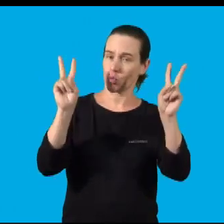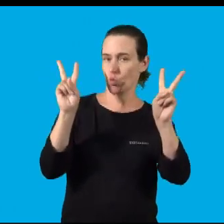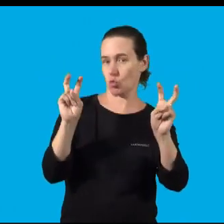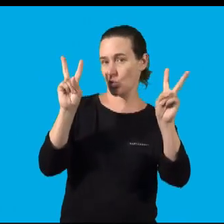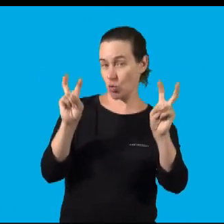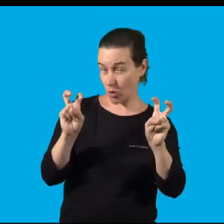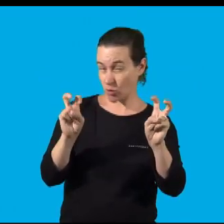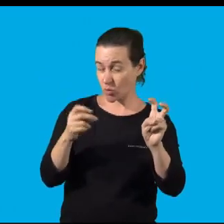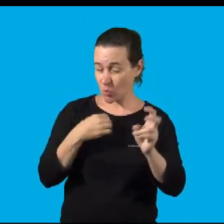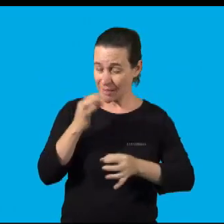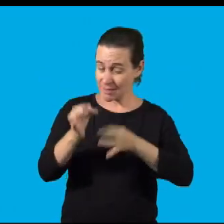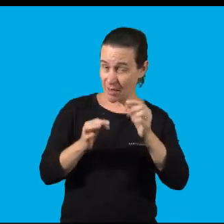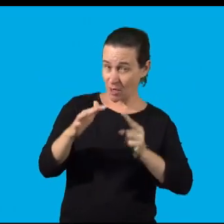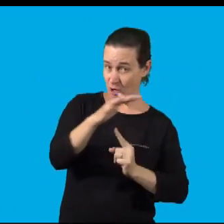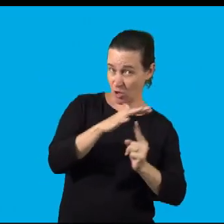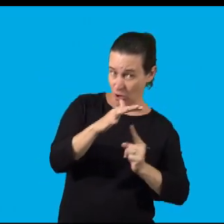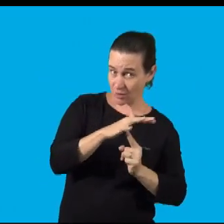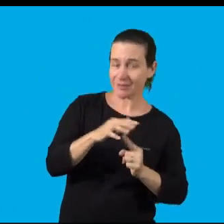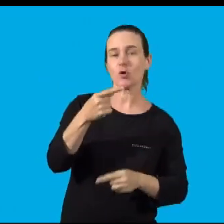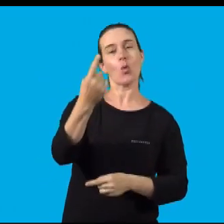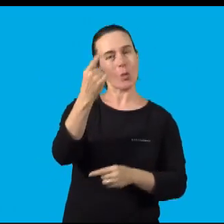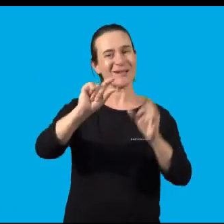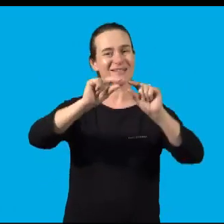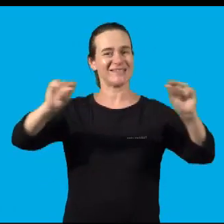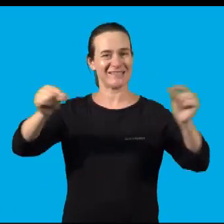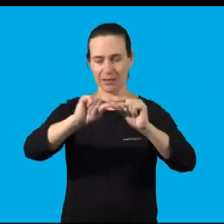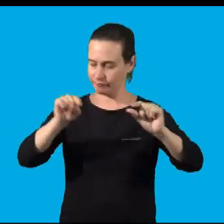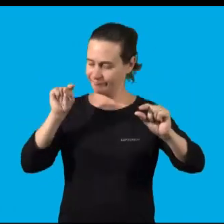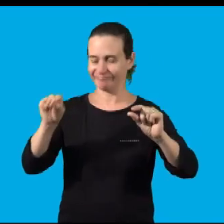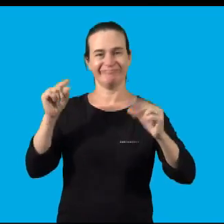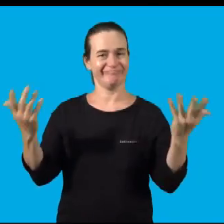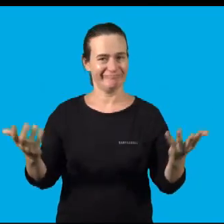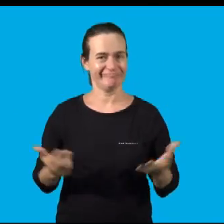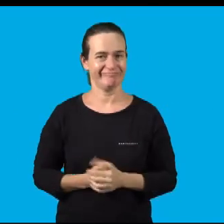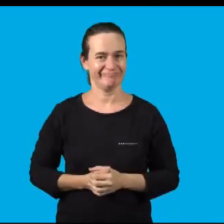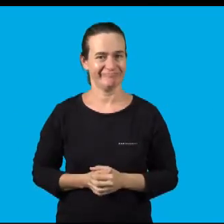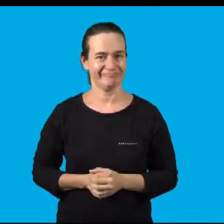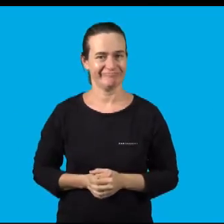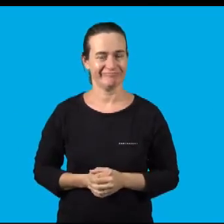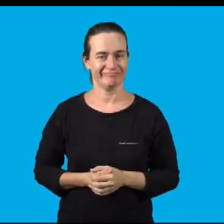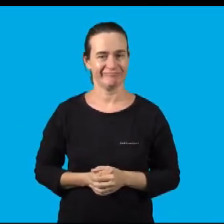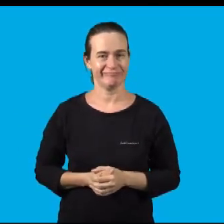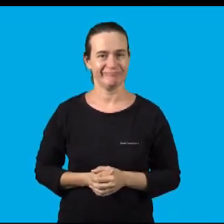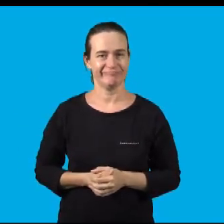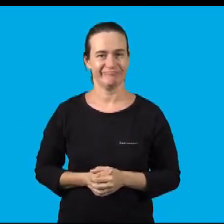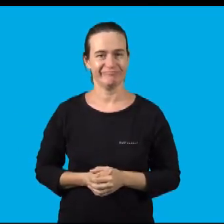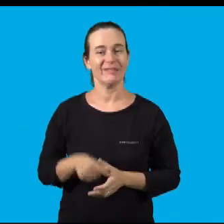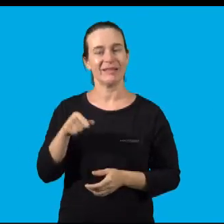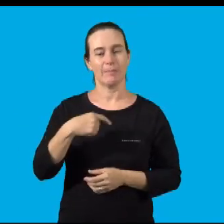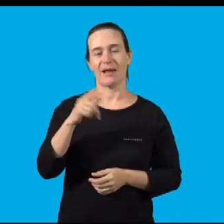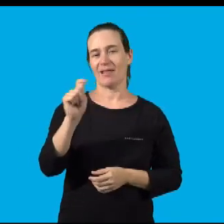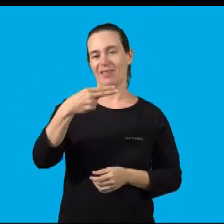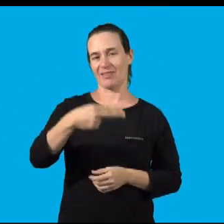little quote and we've contextualized it all within one single sentence, right? The